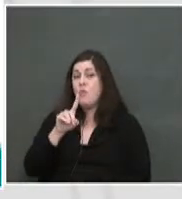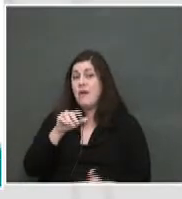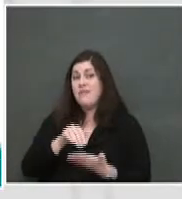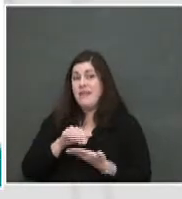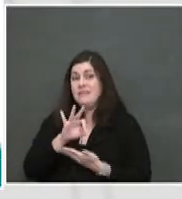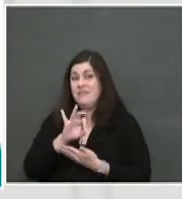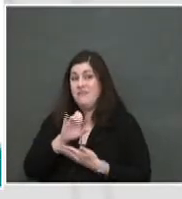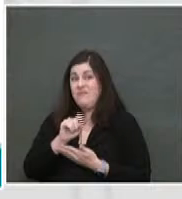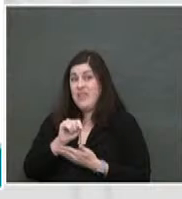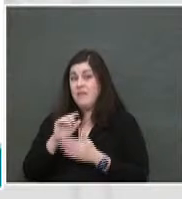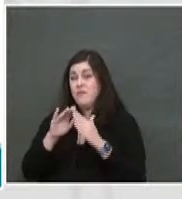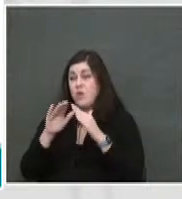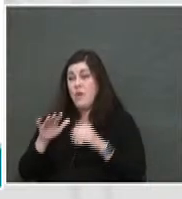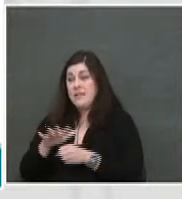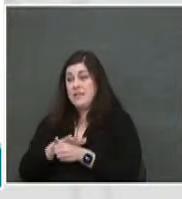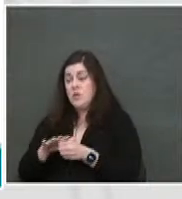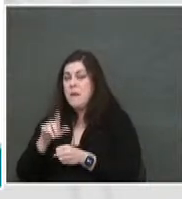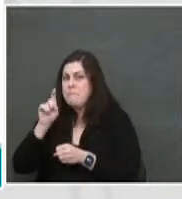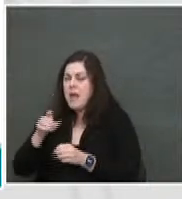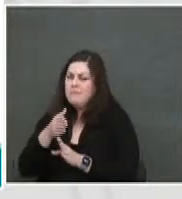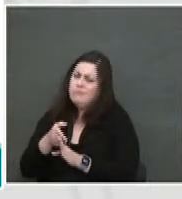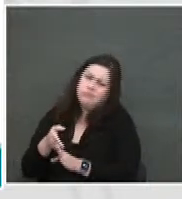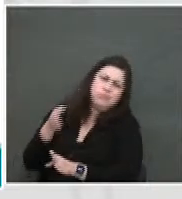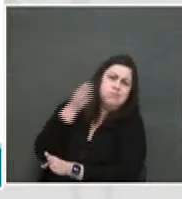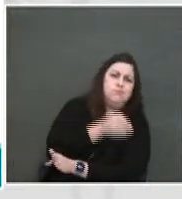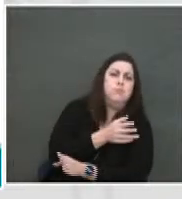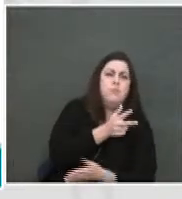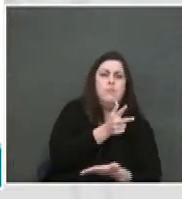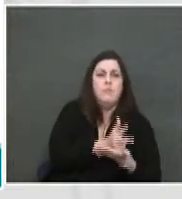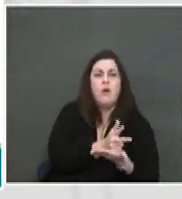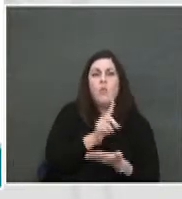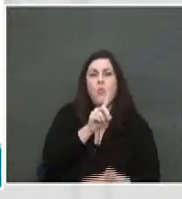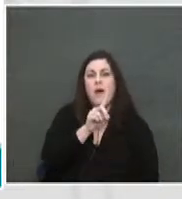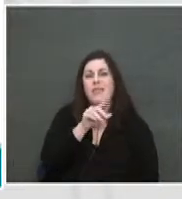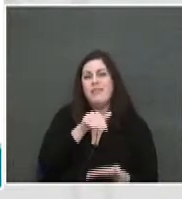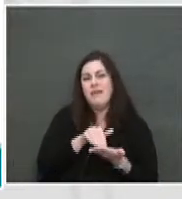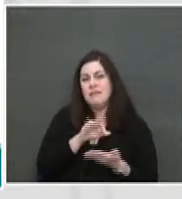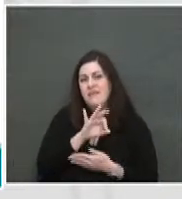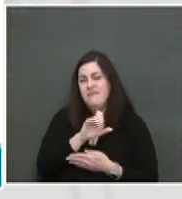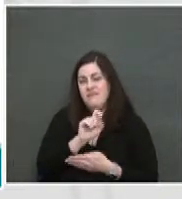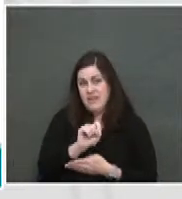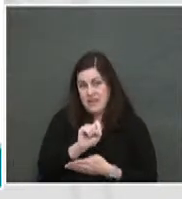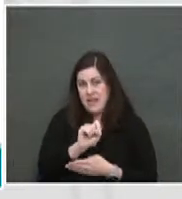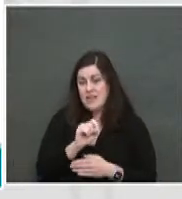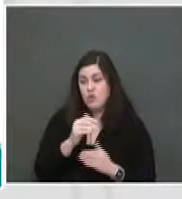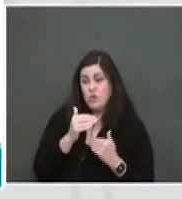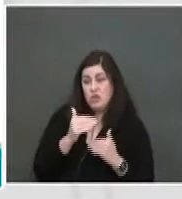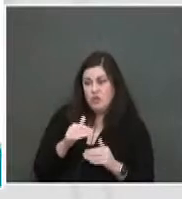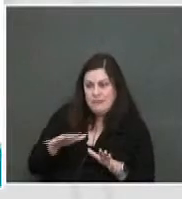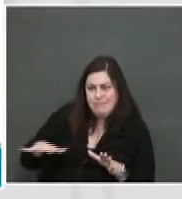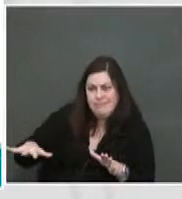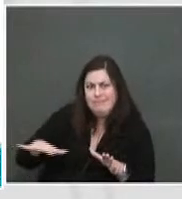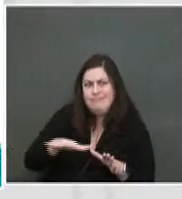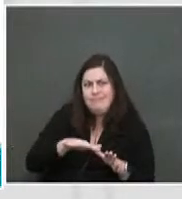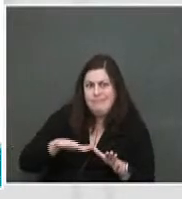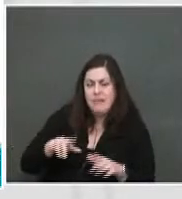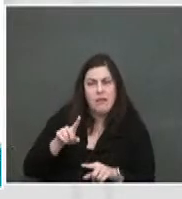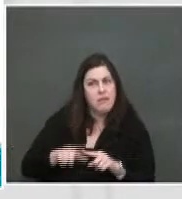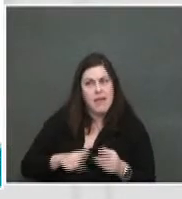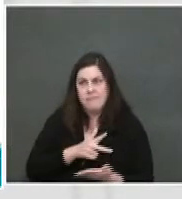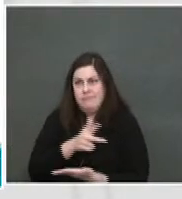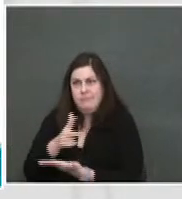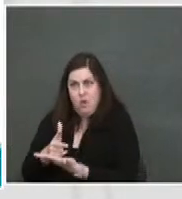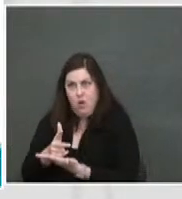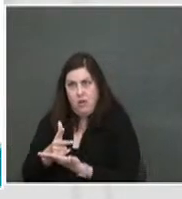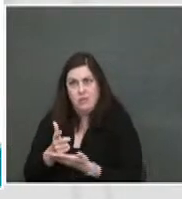areas to expand or to restrict parking, and specifically in those areas, and of course, we would enforce it.